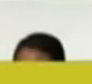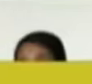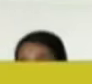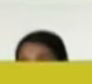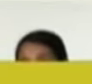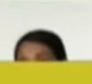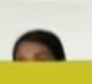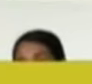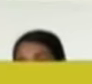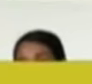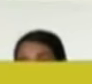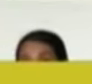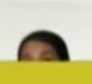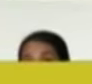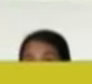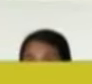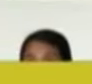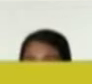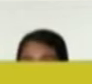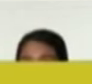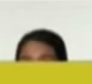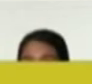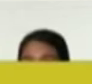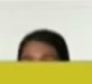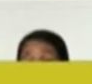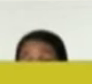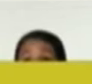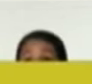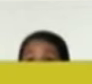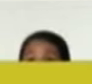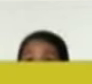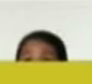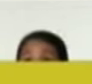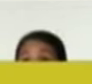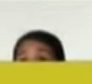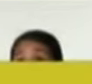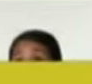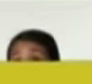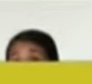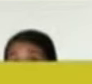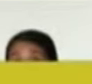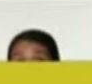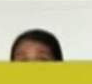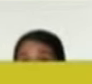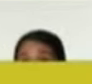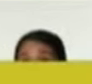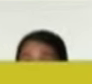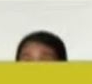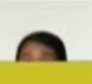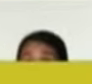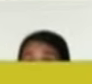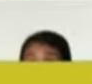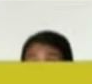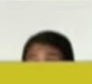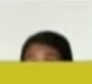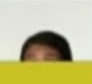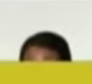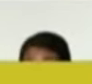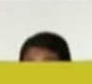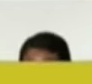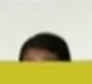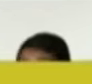I think that an important part of them will be carried out, and Cuba's participation will have an important impact